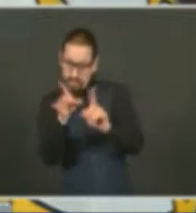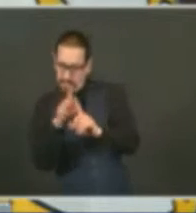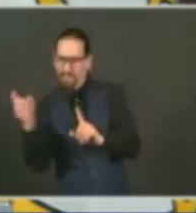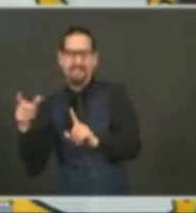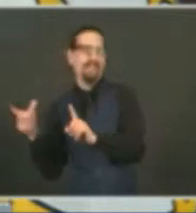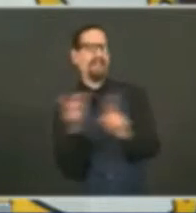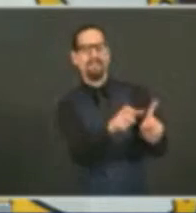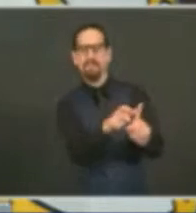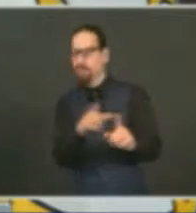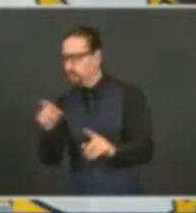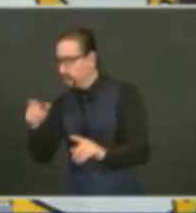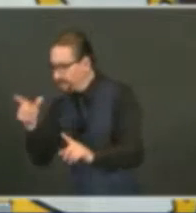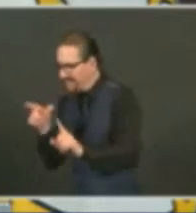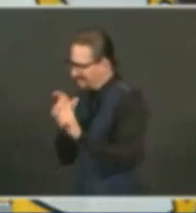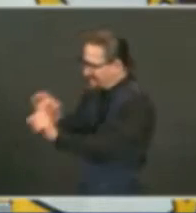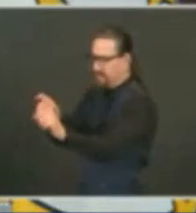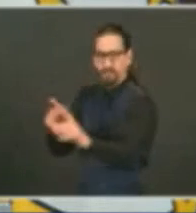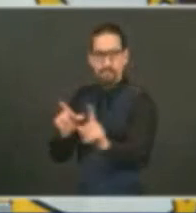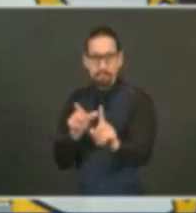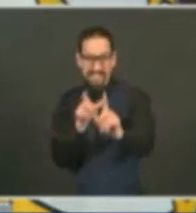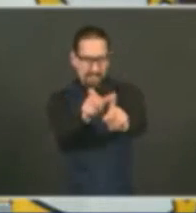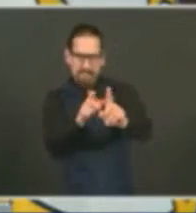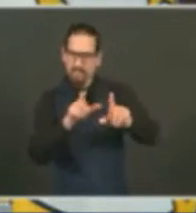are extremely focused on testing.